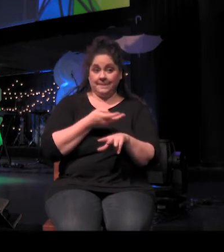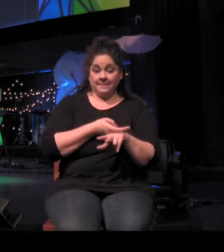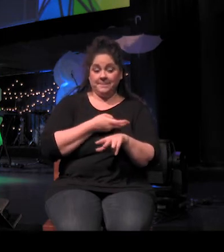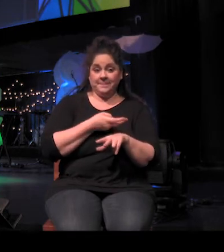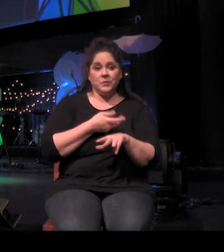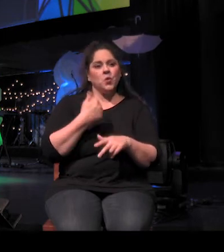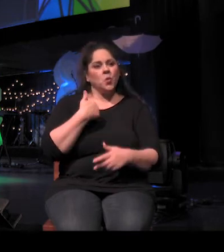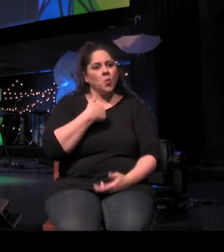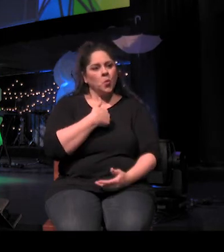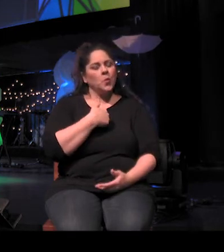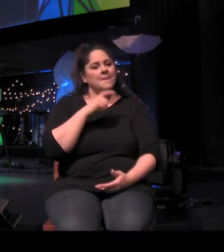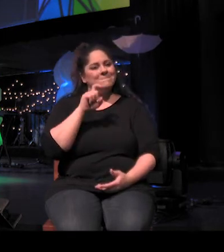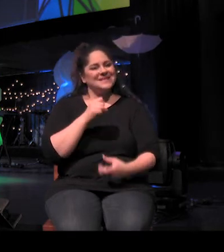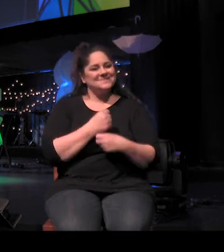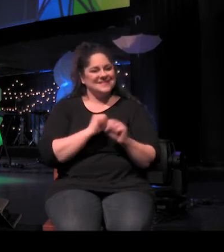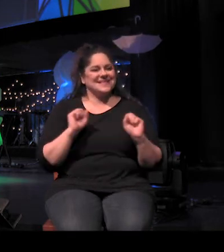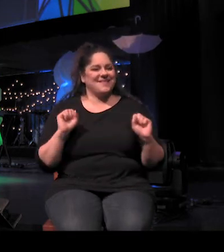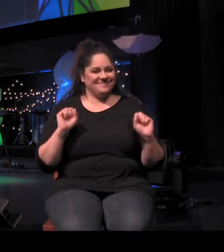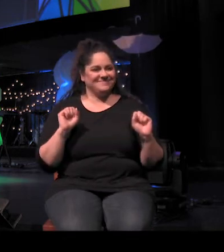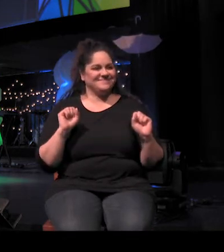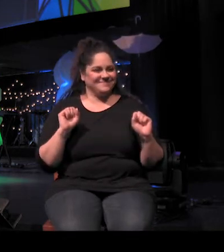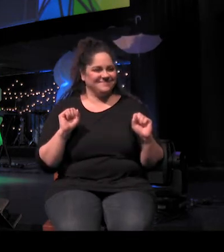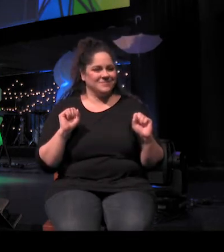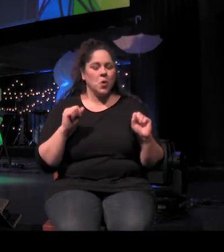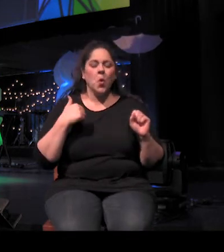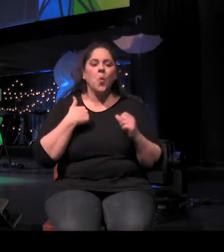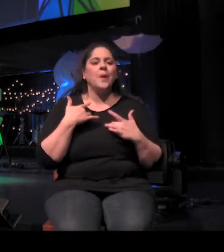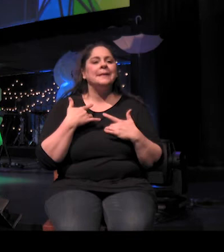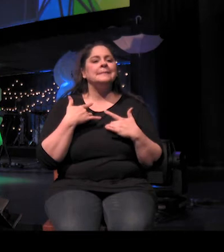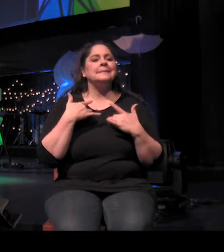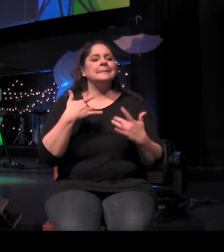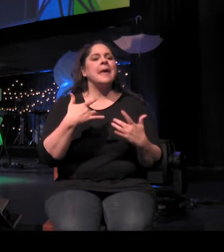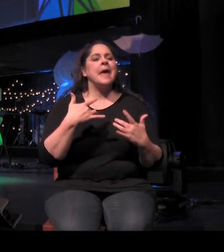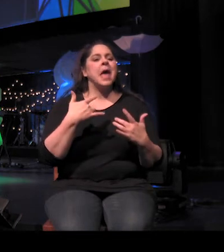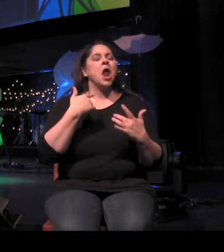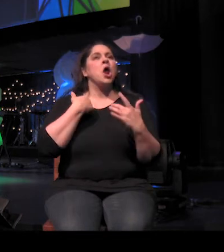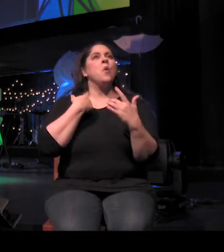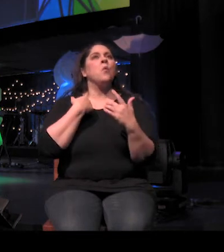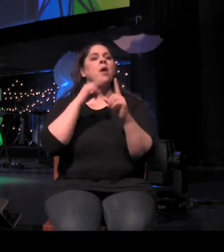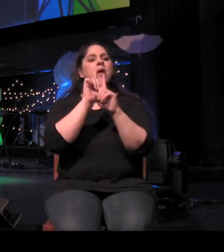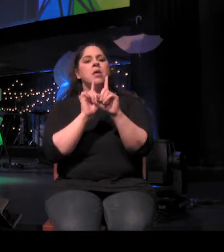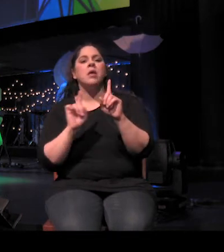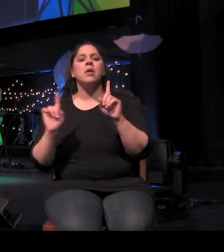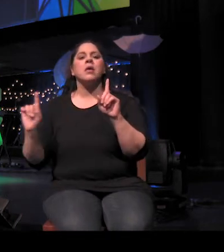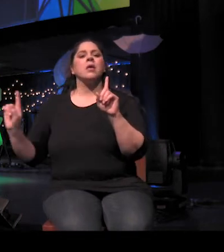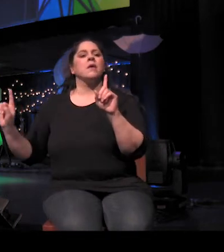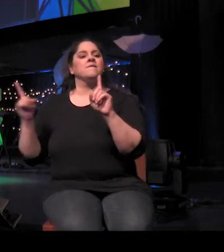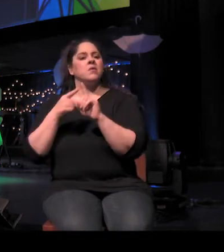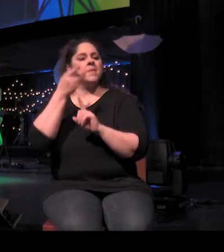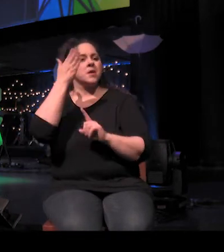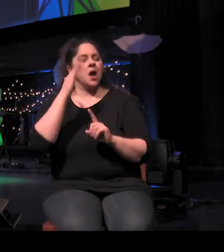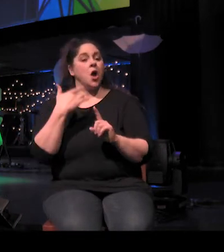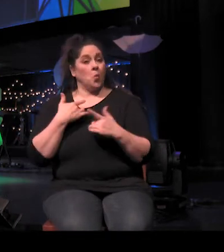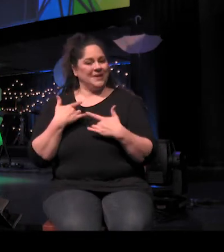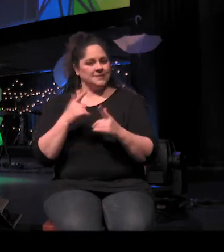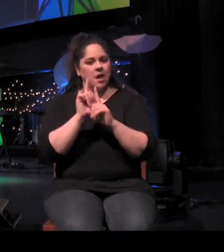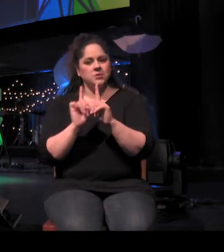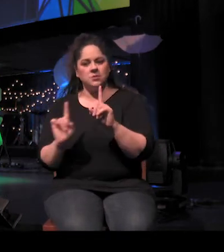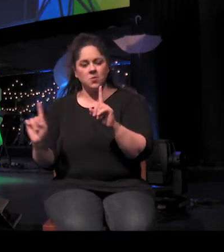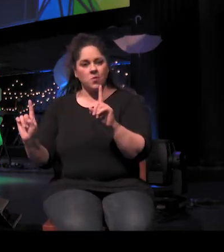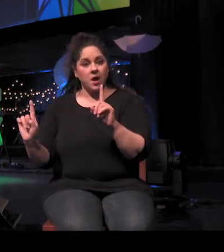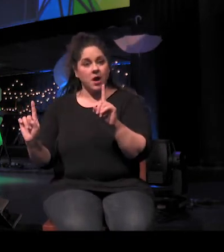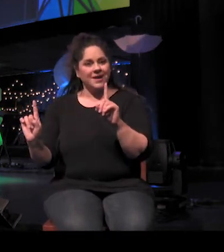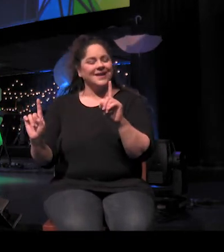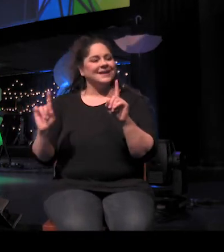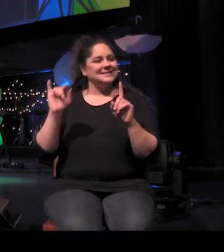we all need to be rescued, prone to wander. Again, we're talking about spiritual condition. We all need to be